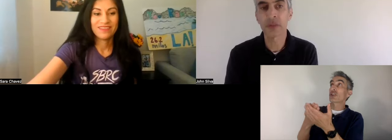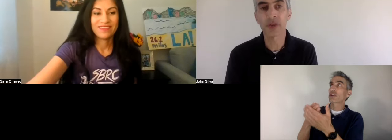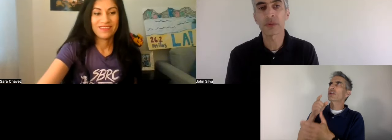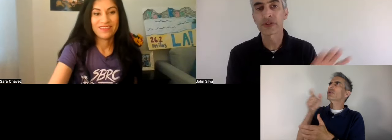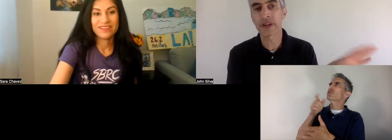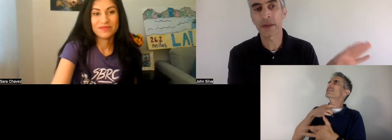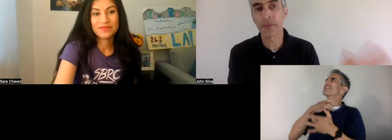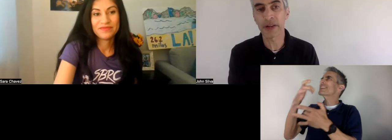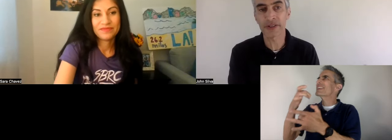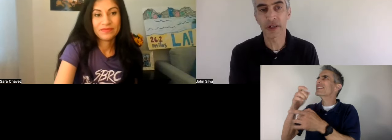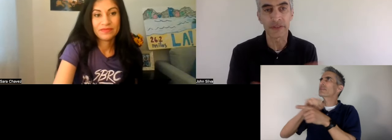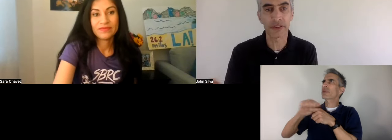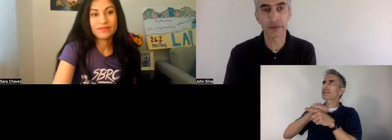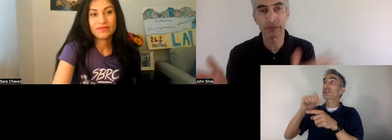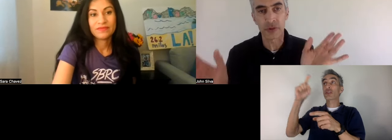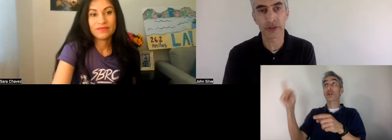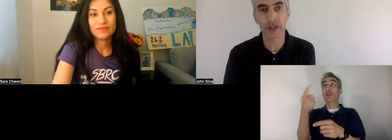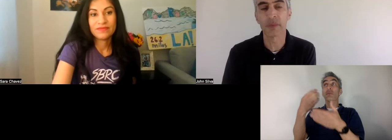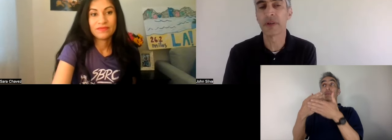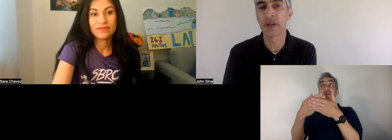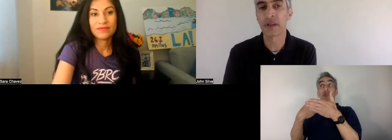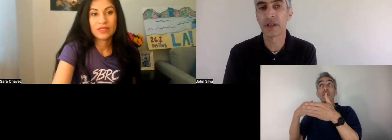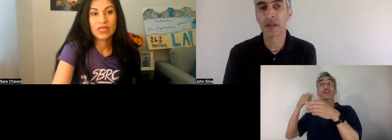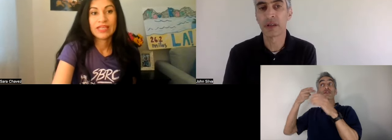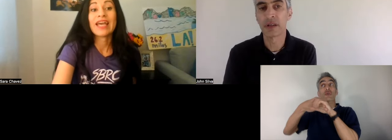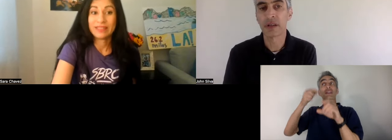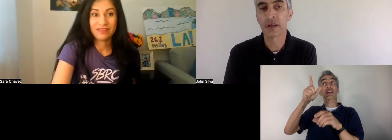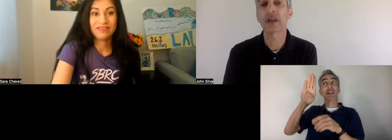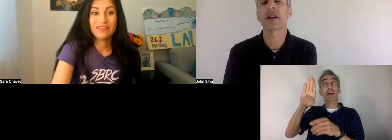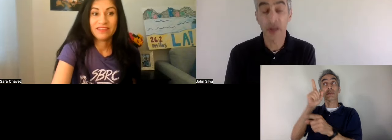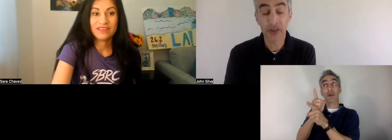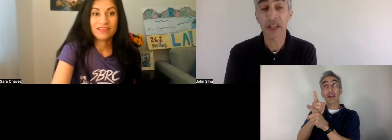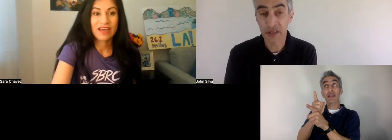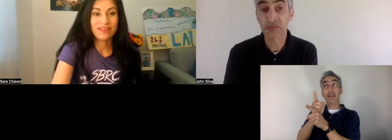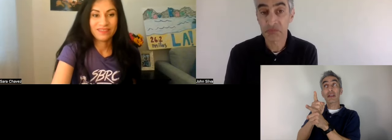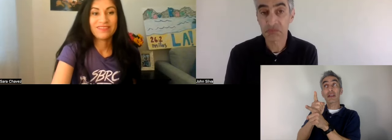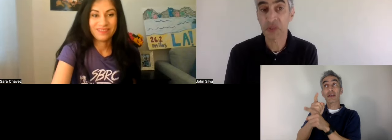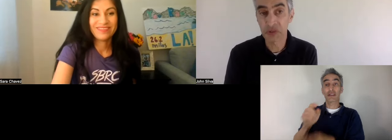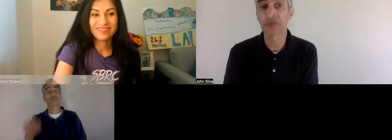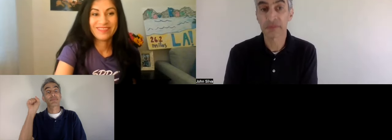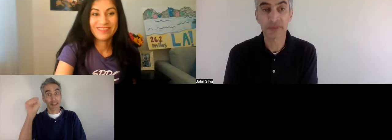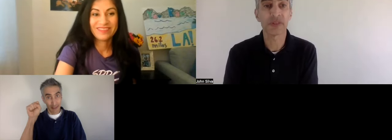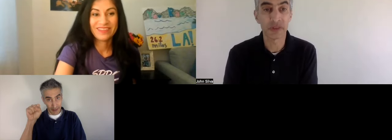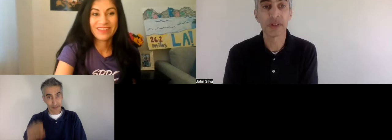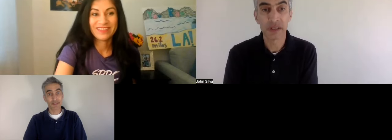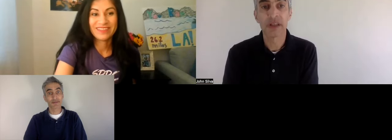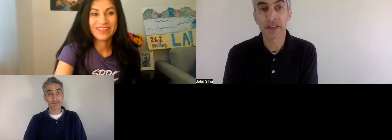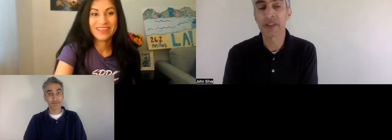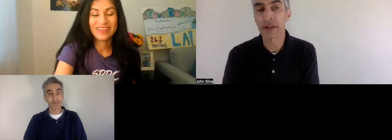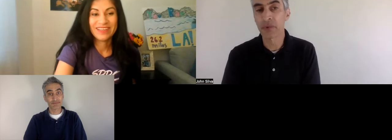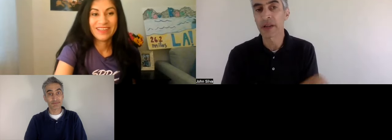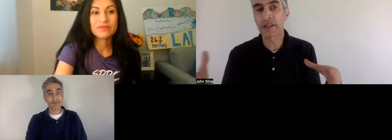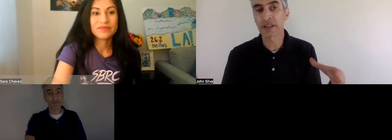Good. So you mostly were training by yourself until you joined your club? Yes. Yeah. Okay. Yeah. Cool.